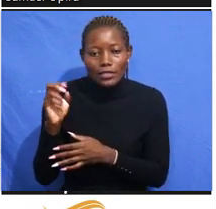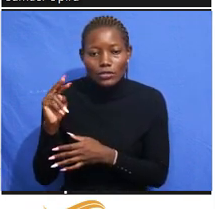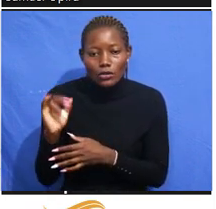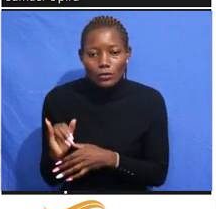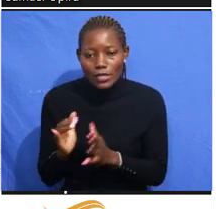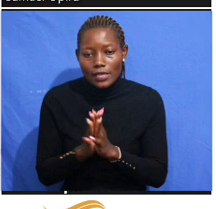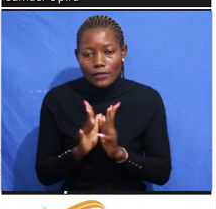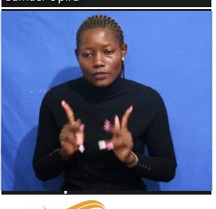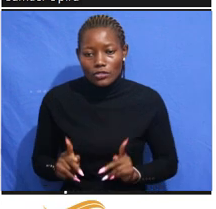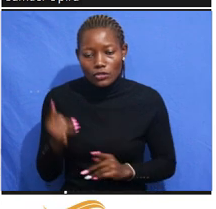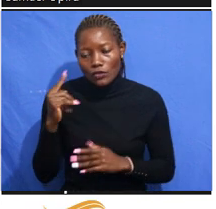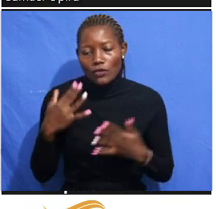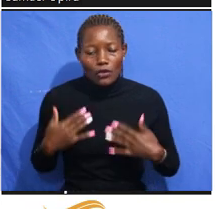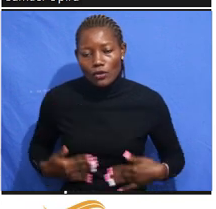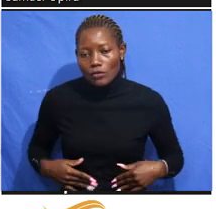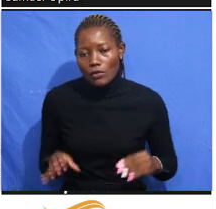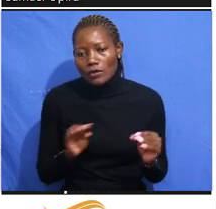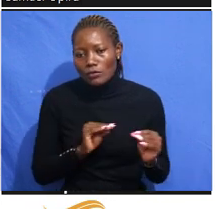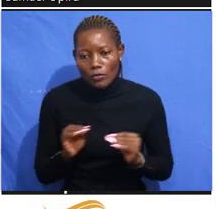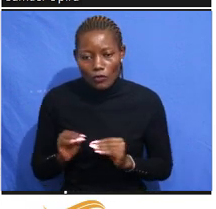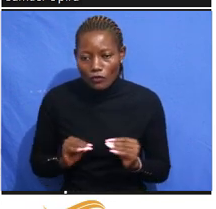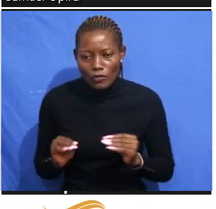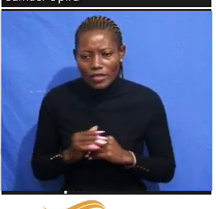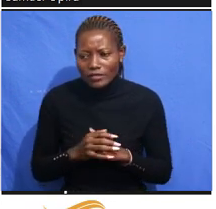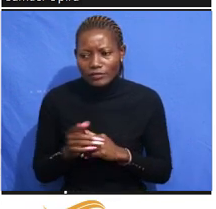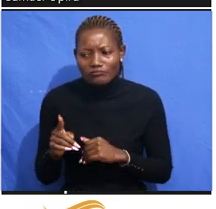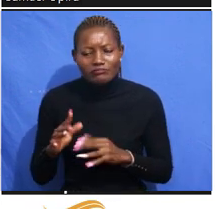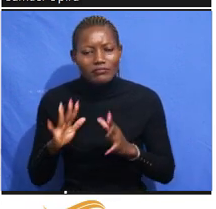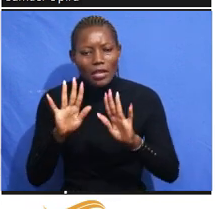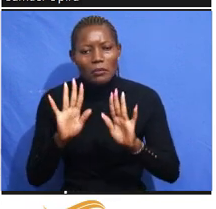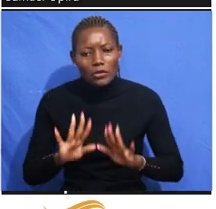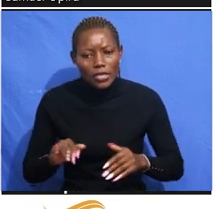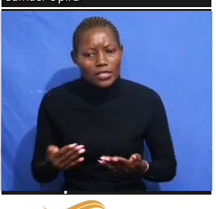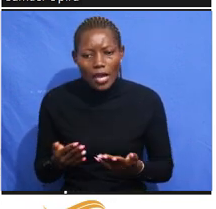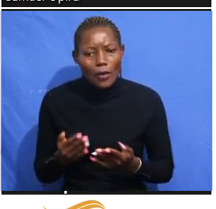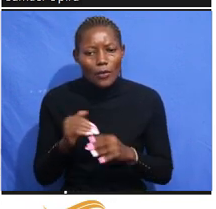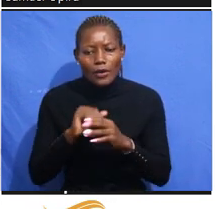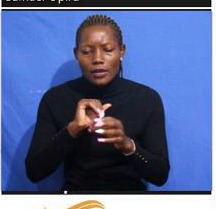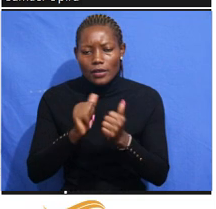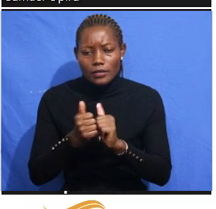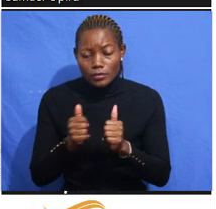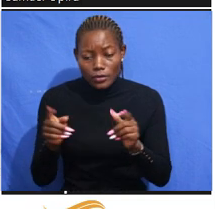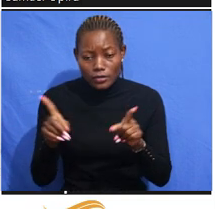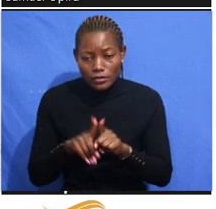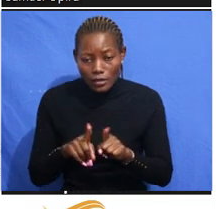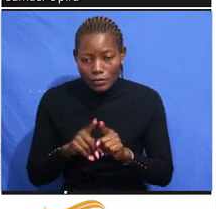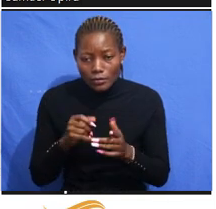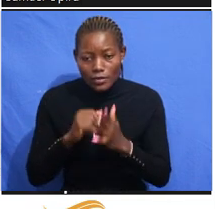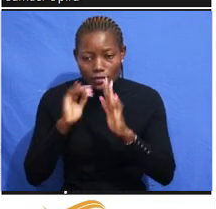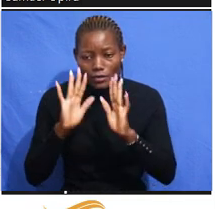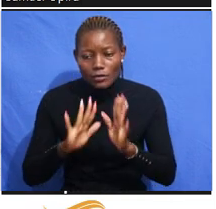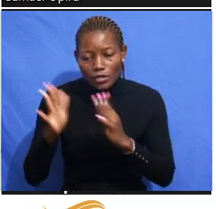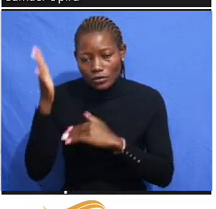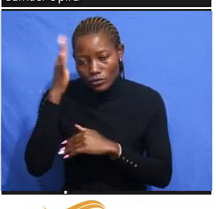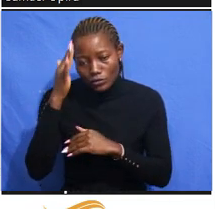What relevance does it have to our sports? And it's also important to know the structural